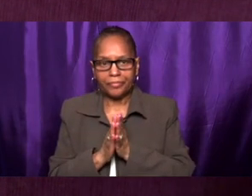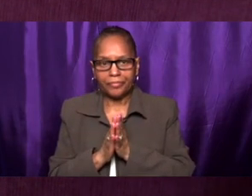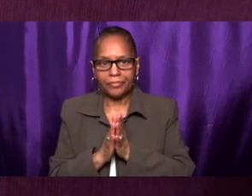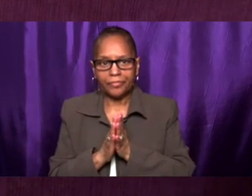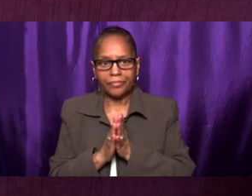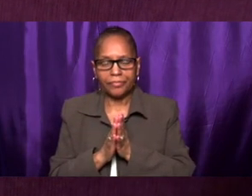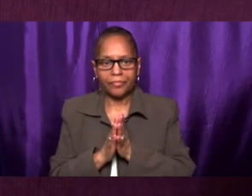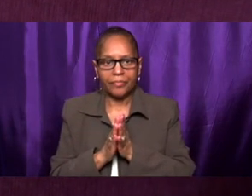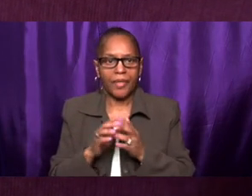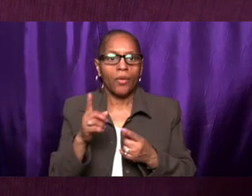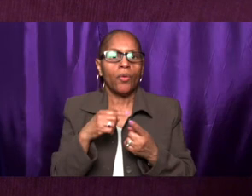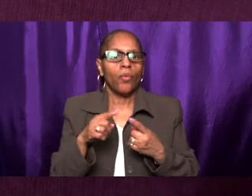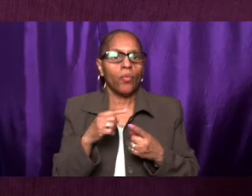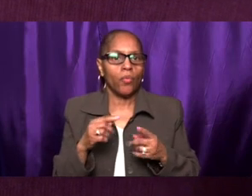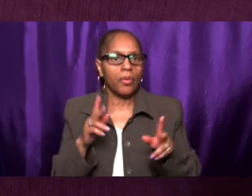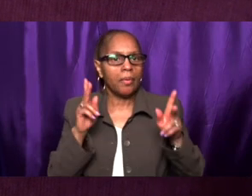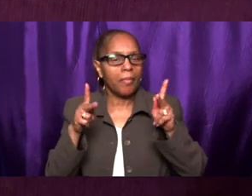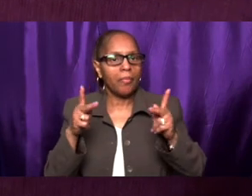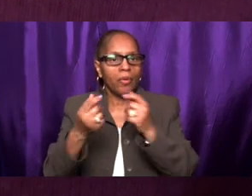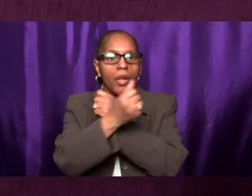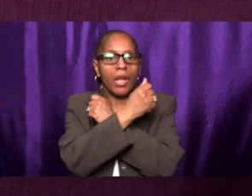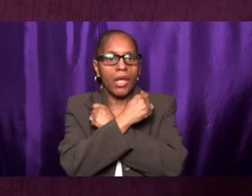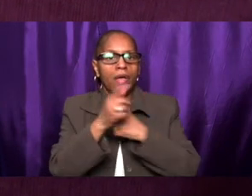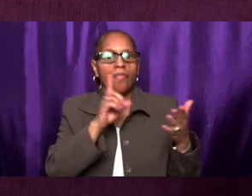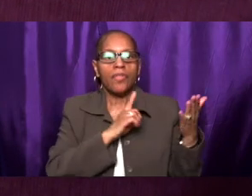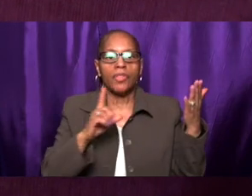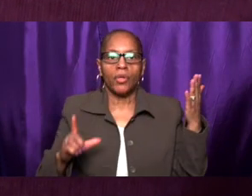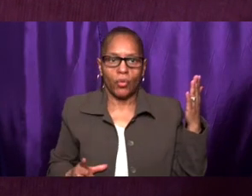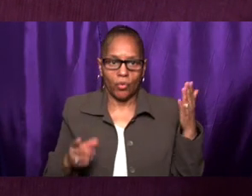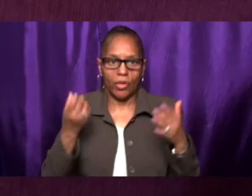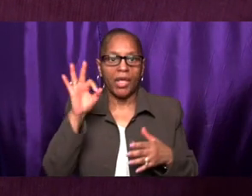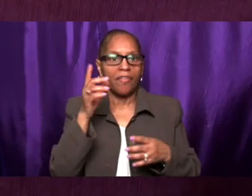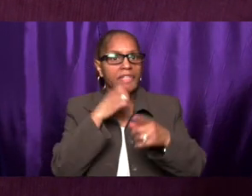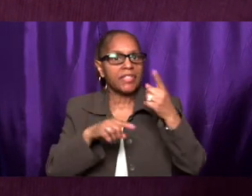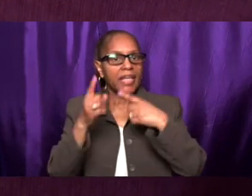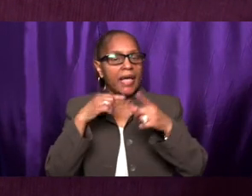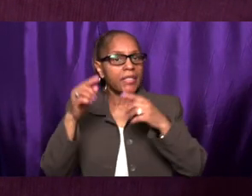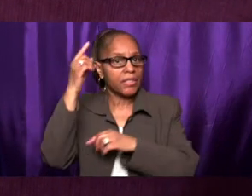He said, when they love the Lord of the signs and wonders,